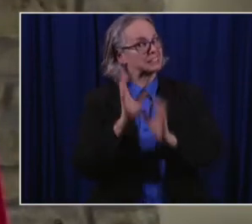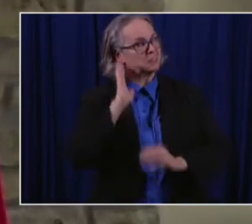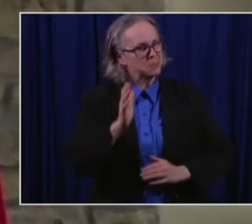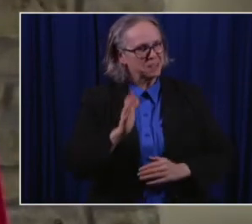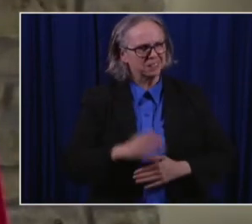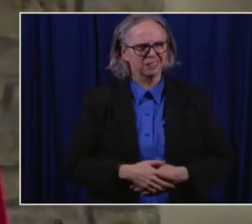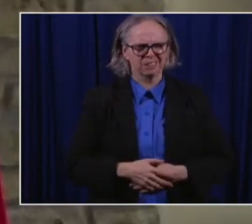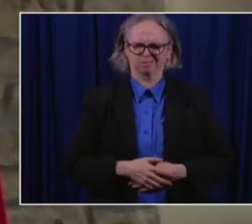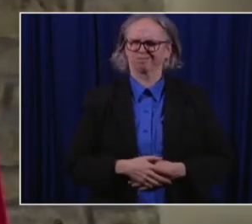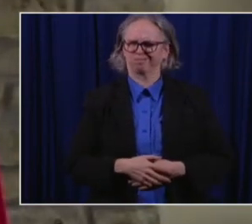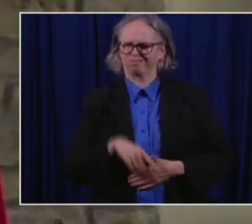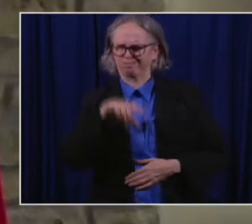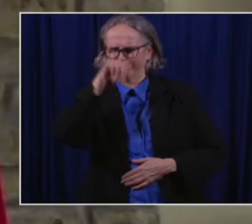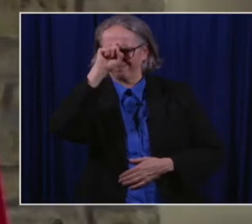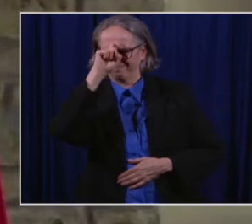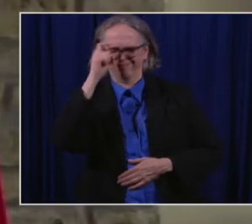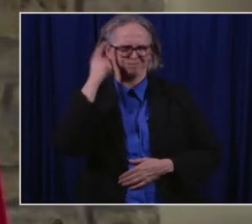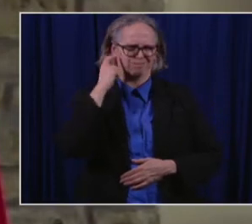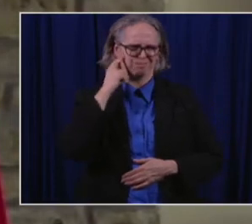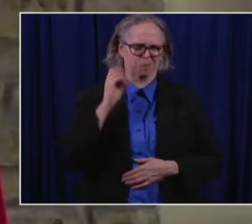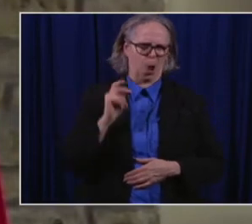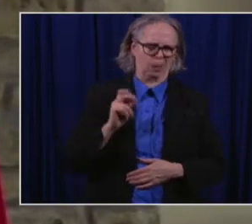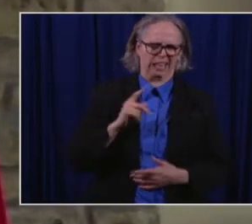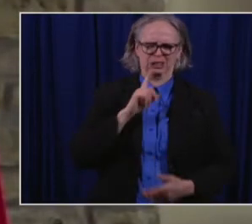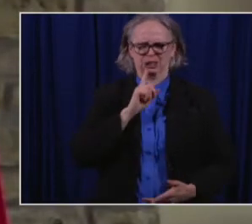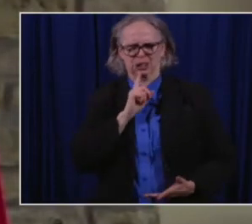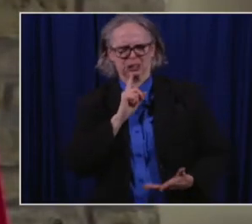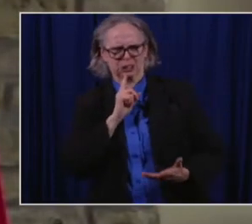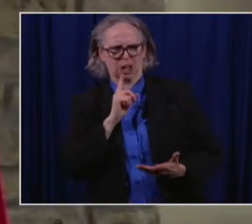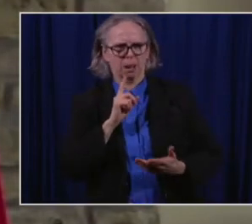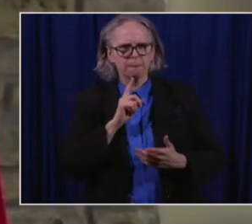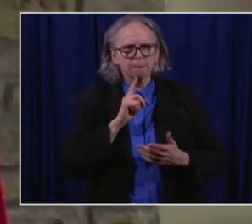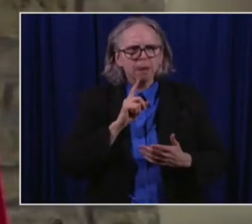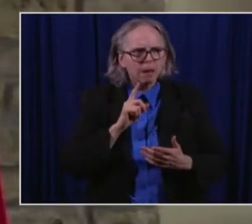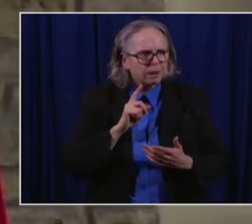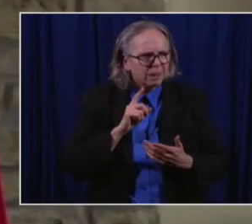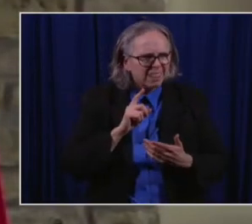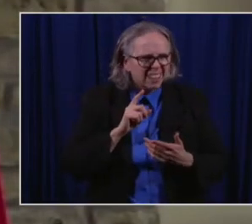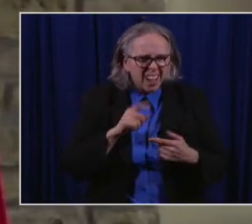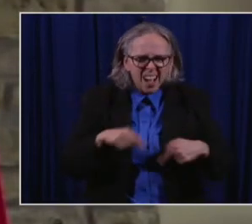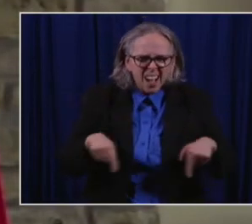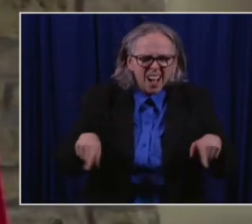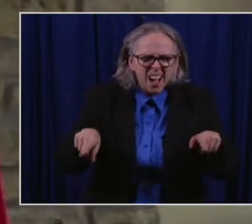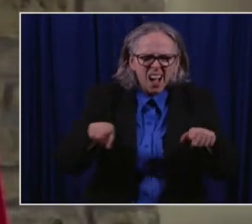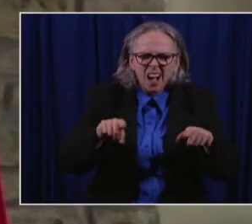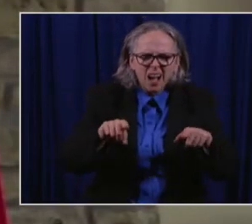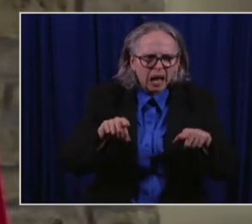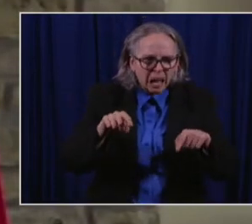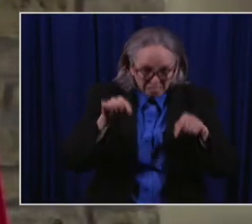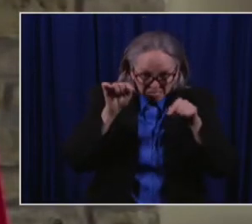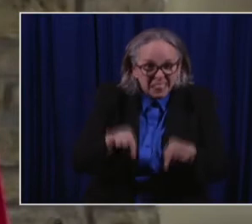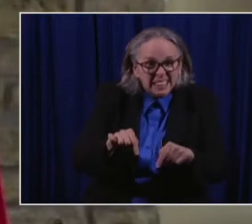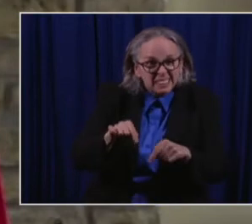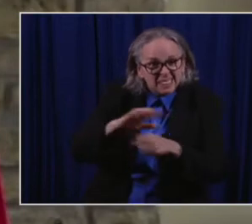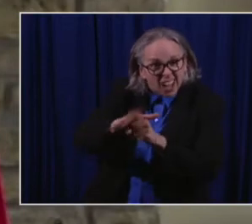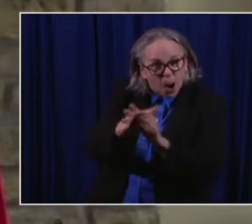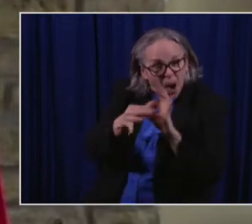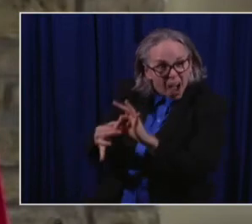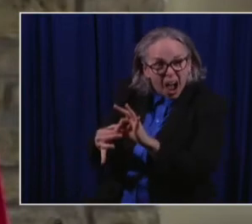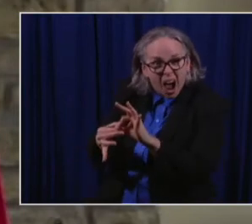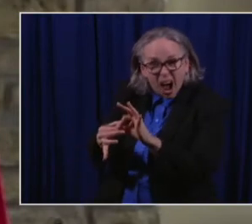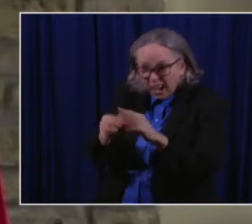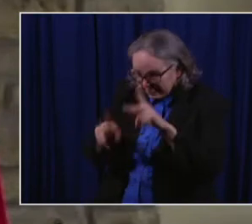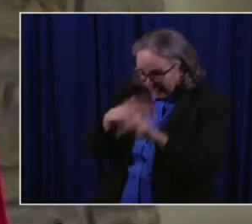wonder what that's going to be. And I don't think anyone had a clue, that the crisis would be a worldwide crisis, and this would be kind of a once in